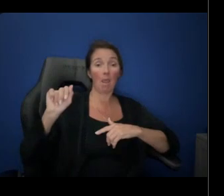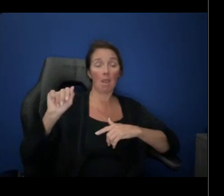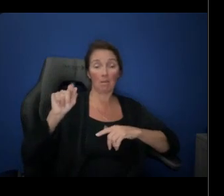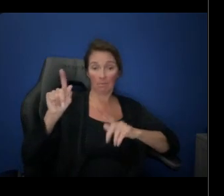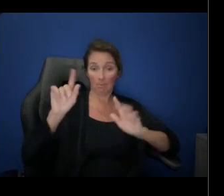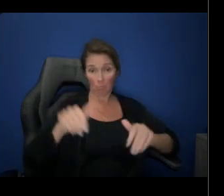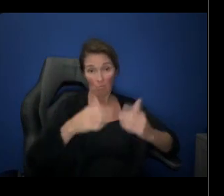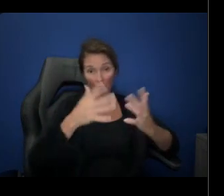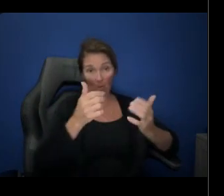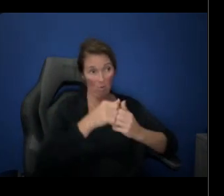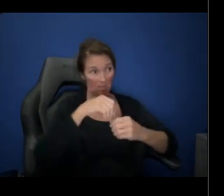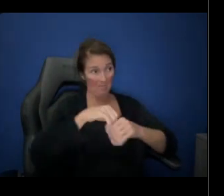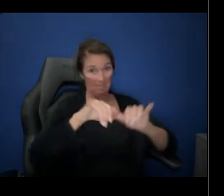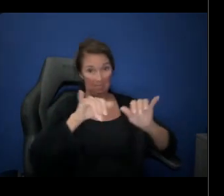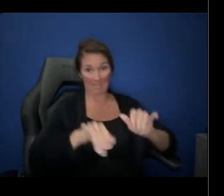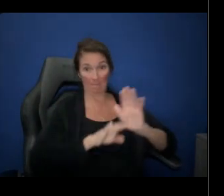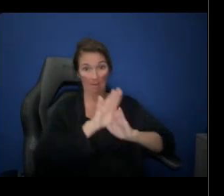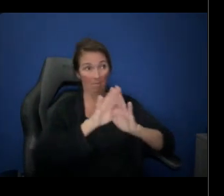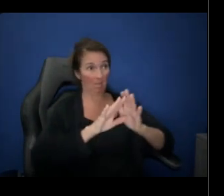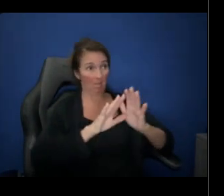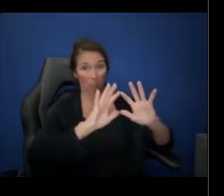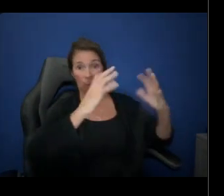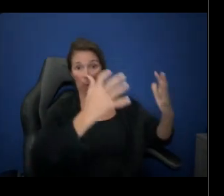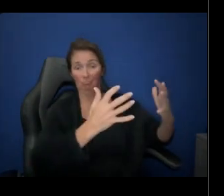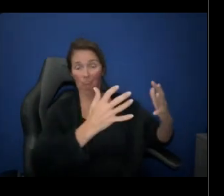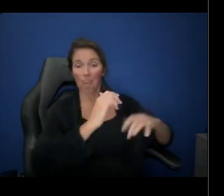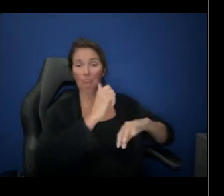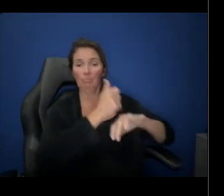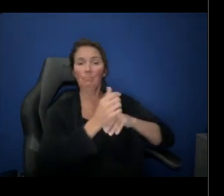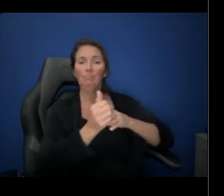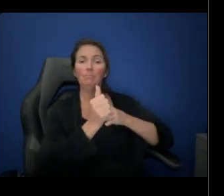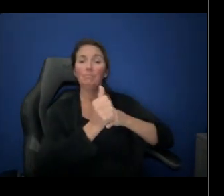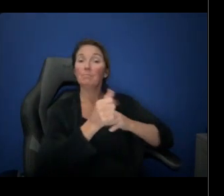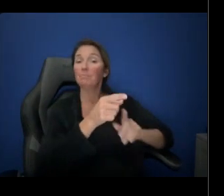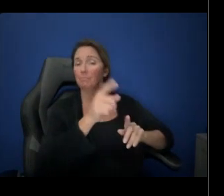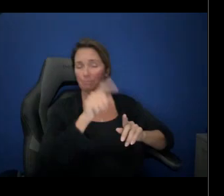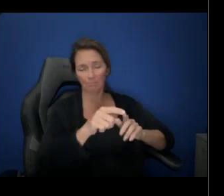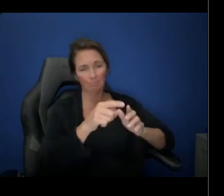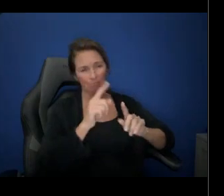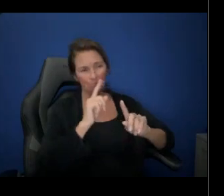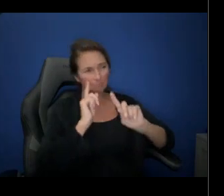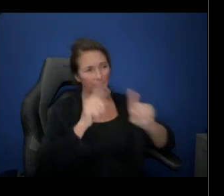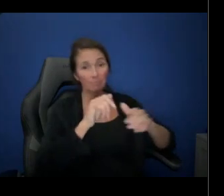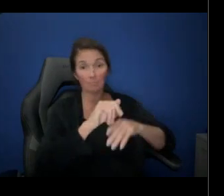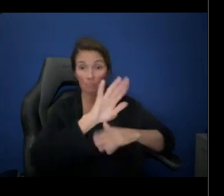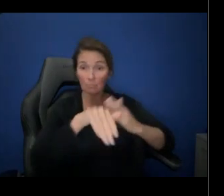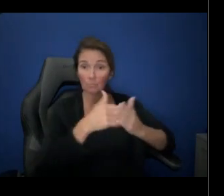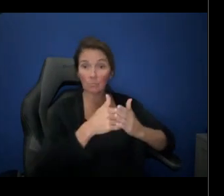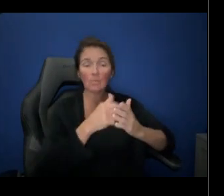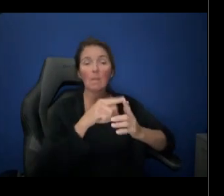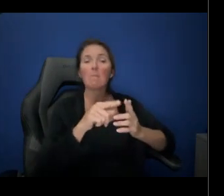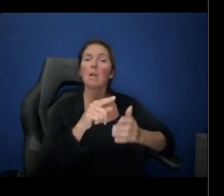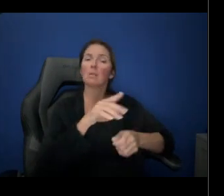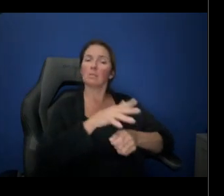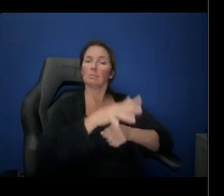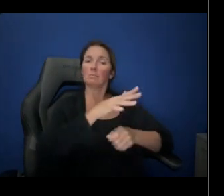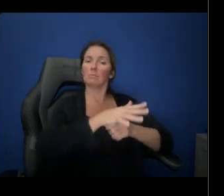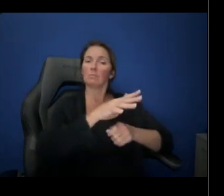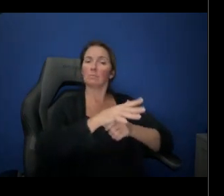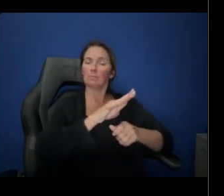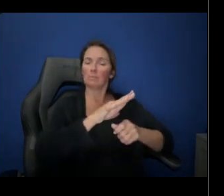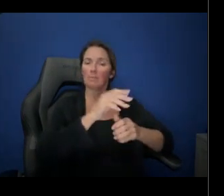provided within the same development, the guidelines stipulate that not all, but a sufficient number